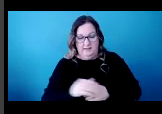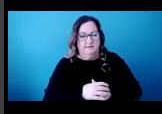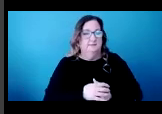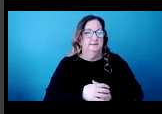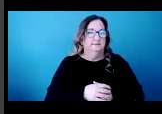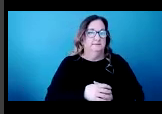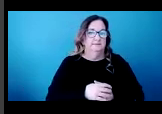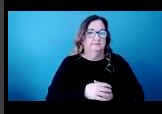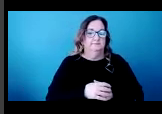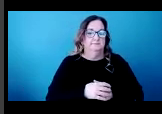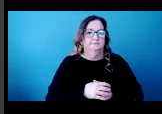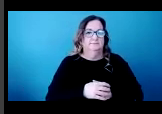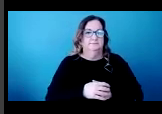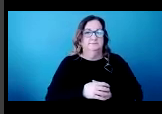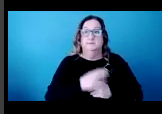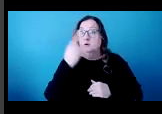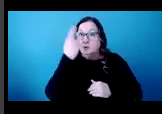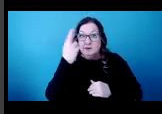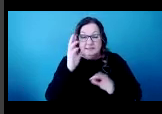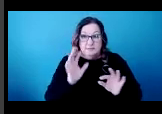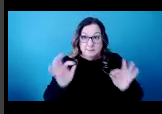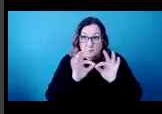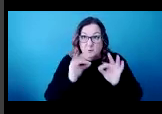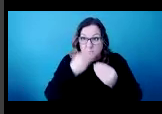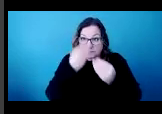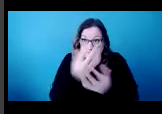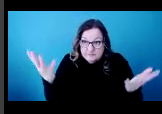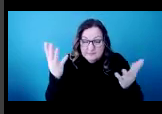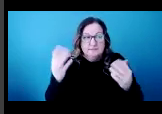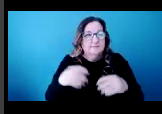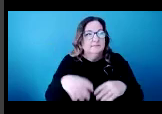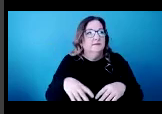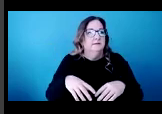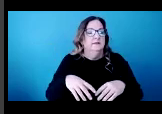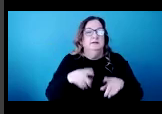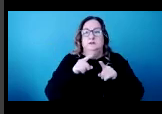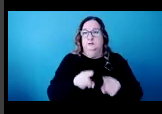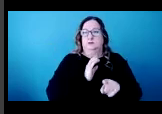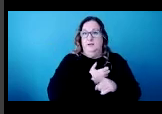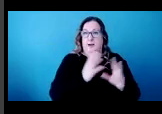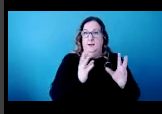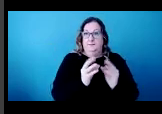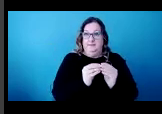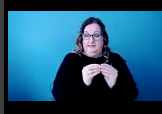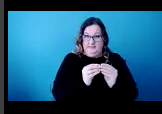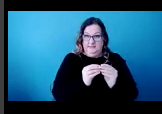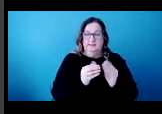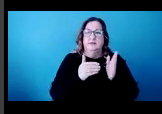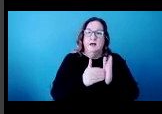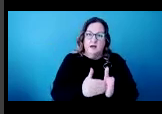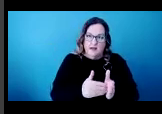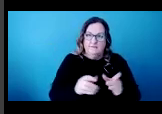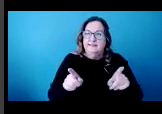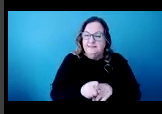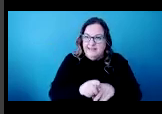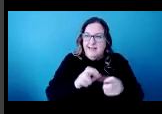this slide is because in our meetings that we do with public and classes we teach, a lot of the same issues come